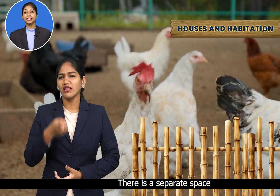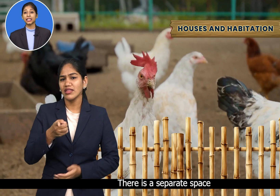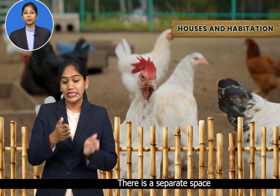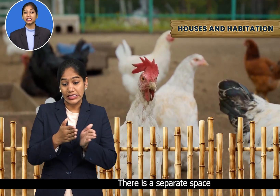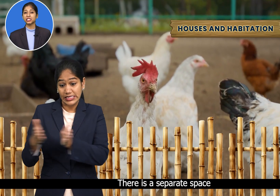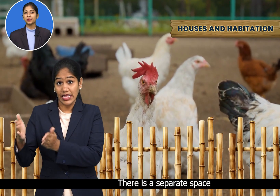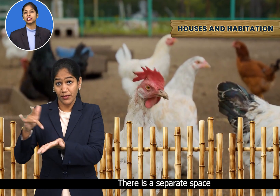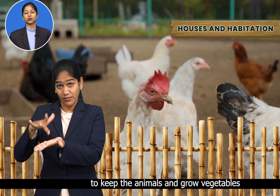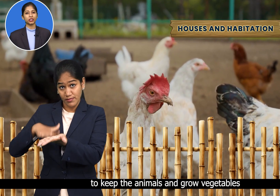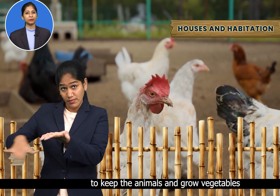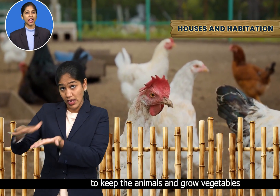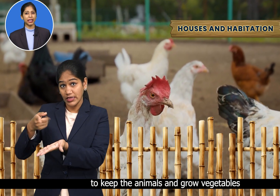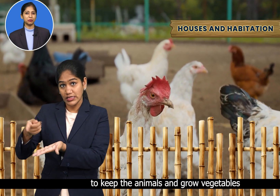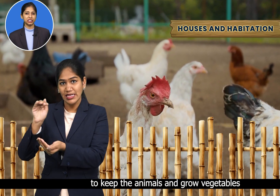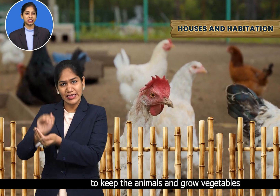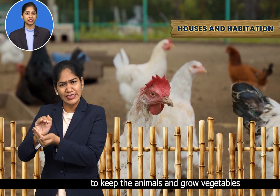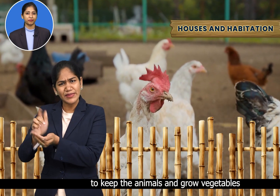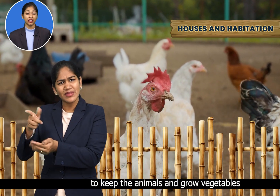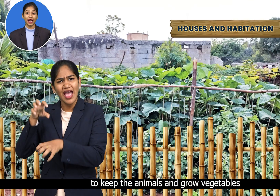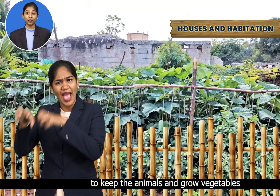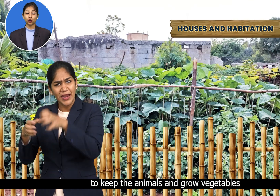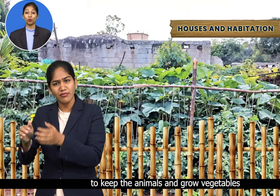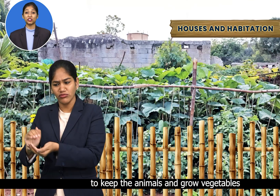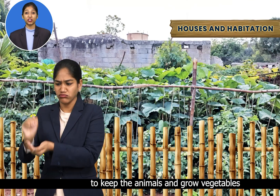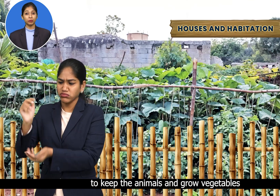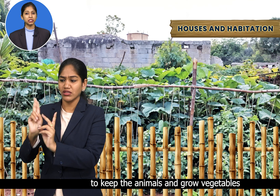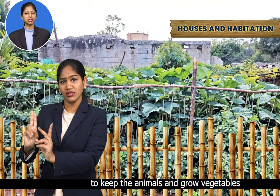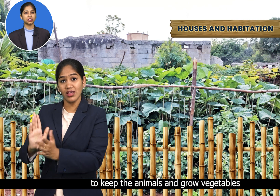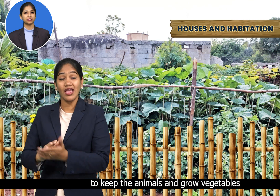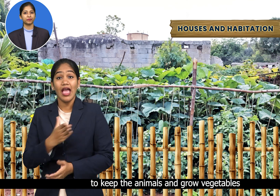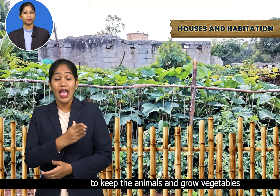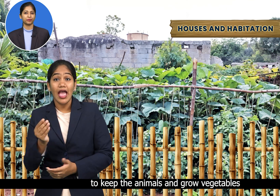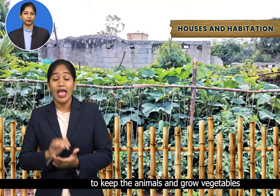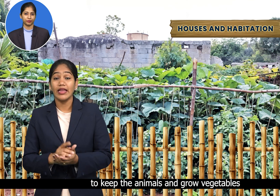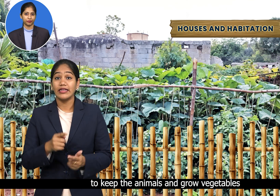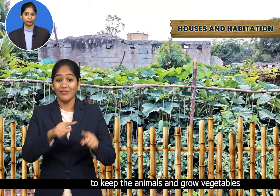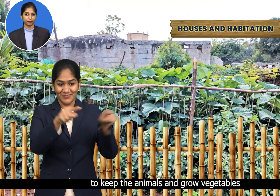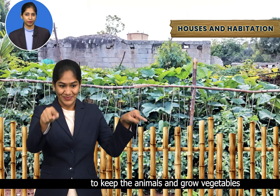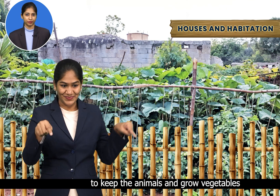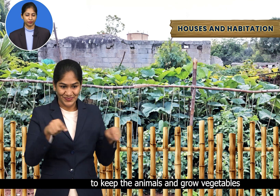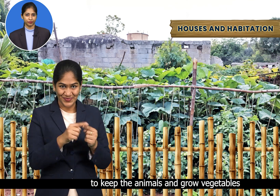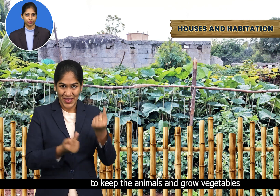There is a separate space to keep the animals and grow vegetables